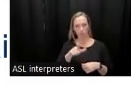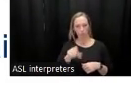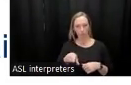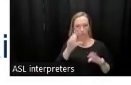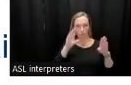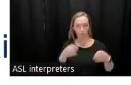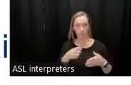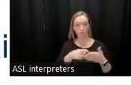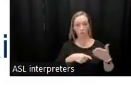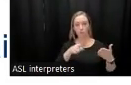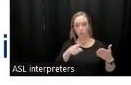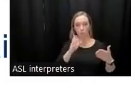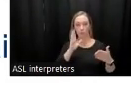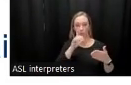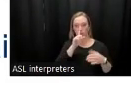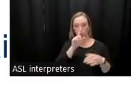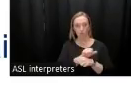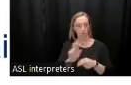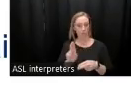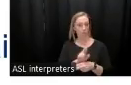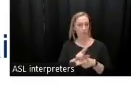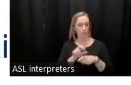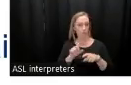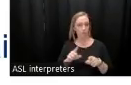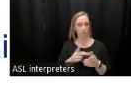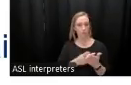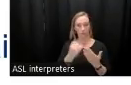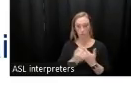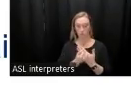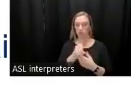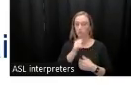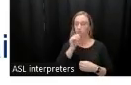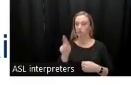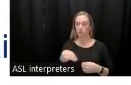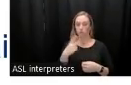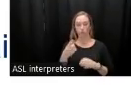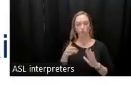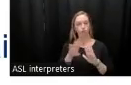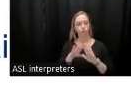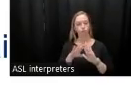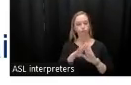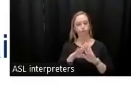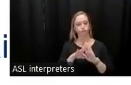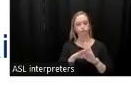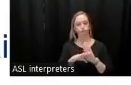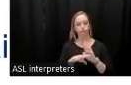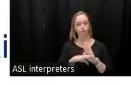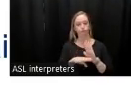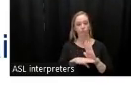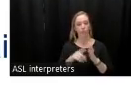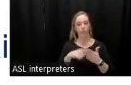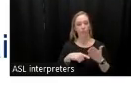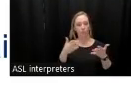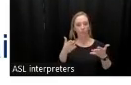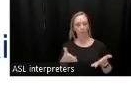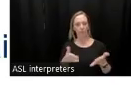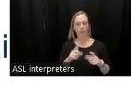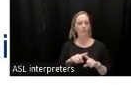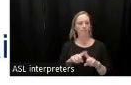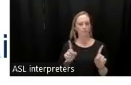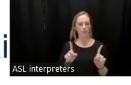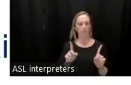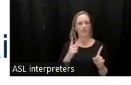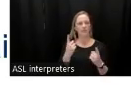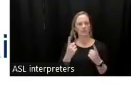will actually use during the project. So not just a long list of all the things that are located there, but something that's thoughtful